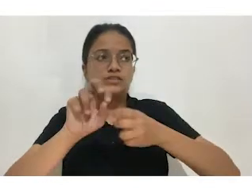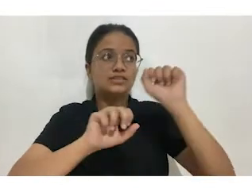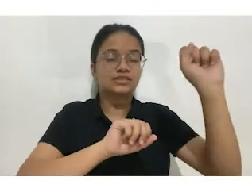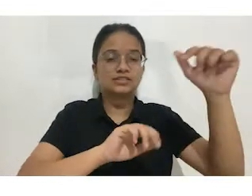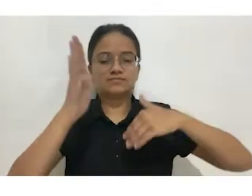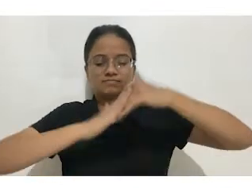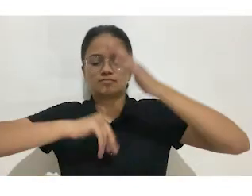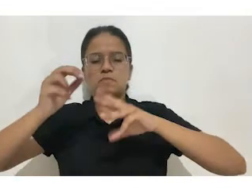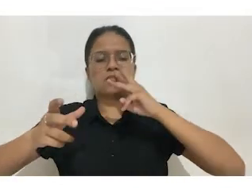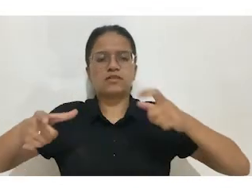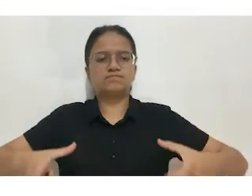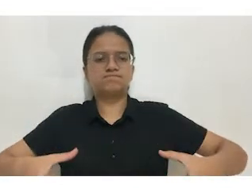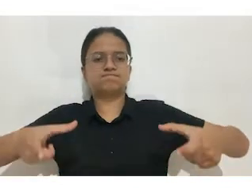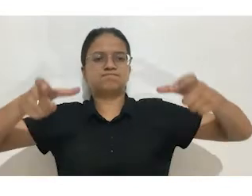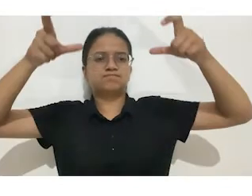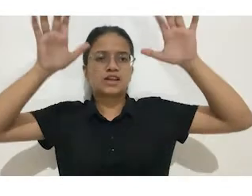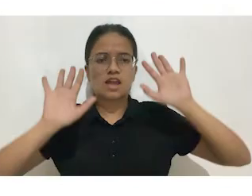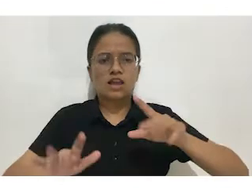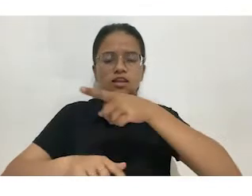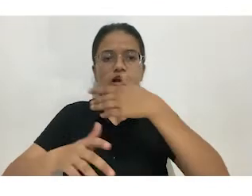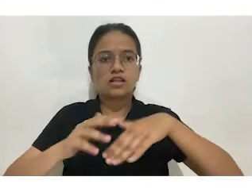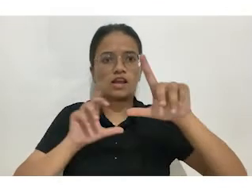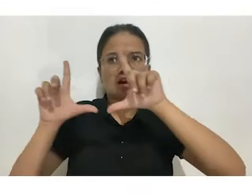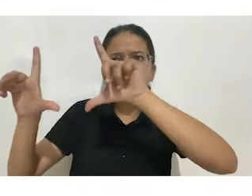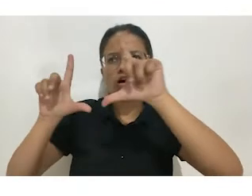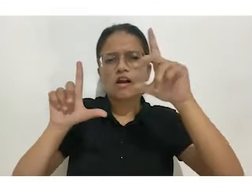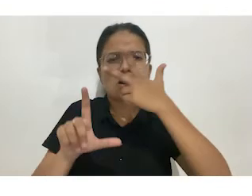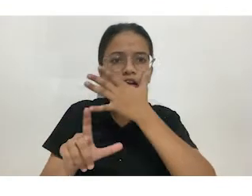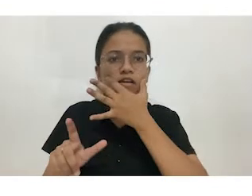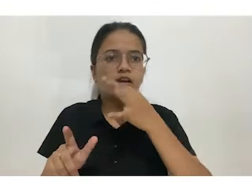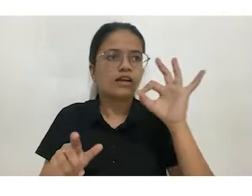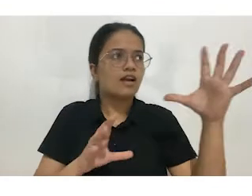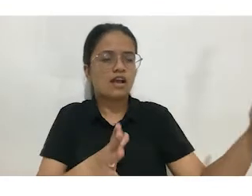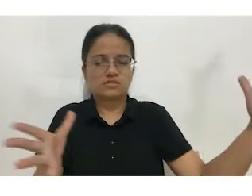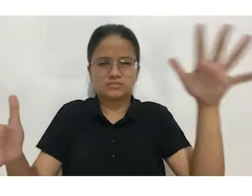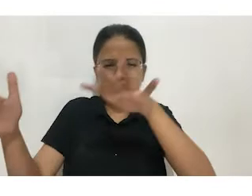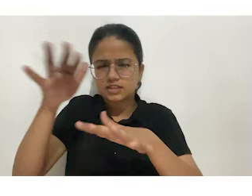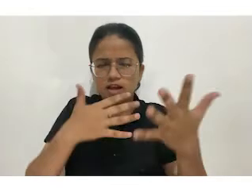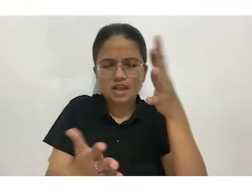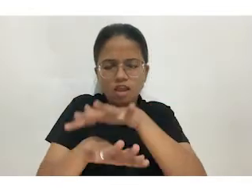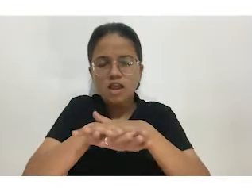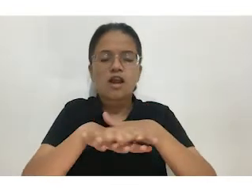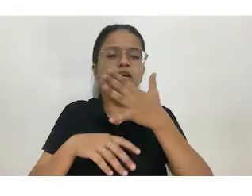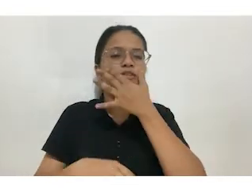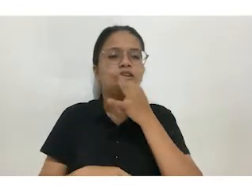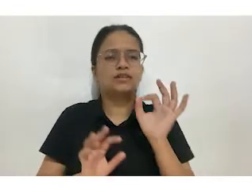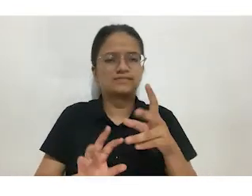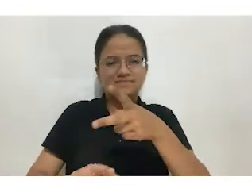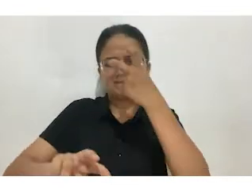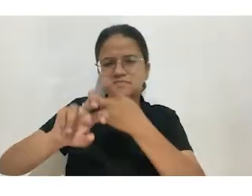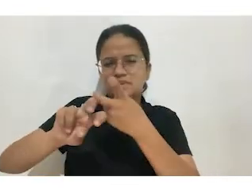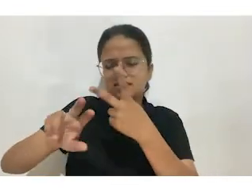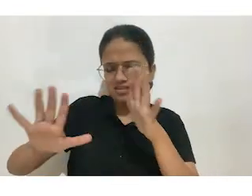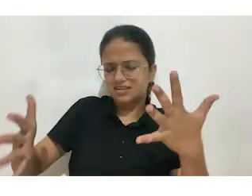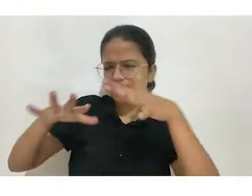mild steel water tanks, they were produced in England and they were brought here as panels and they were assembled. I was making a